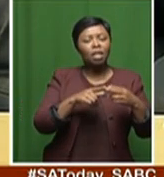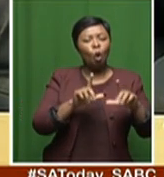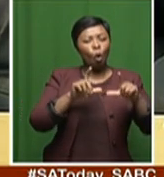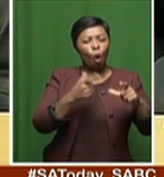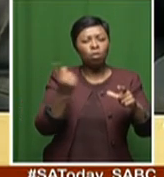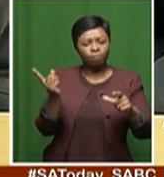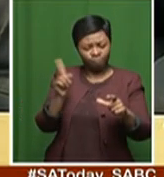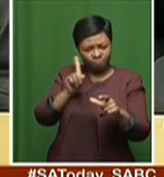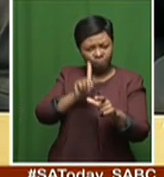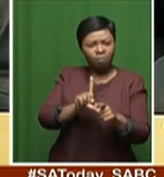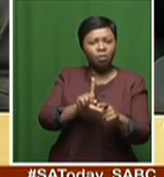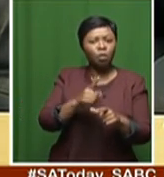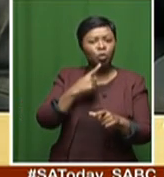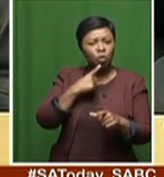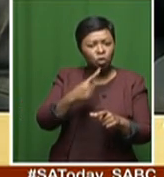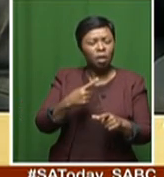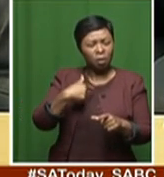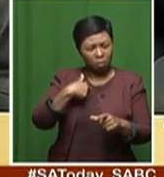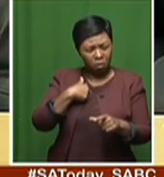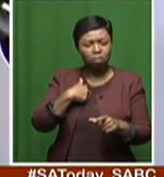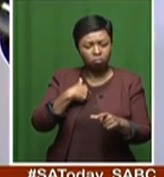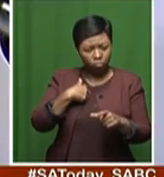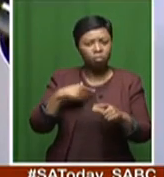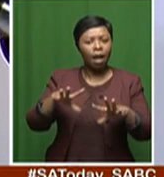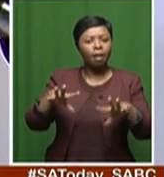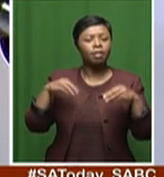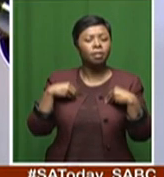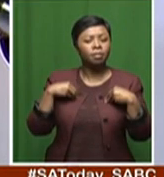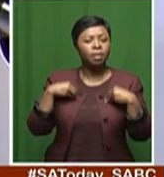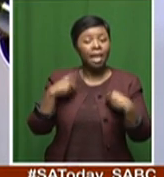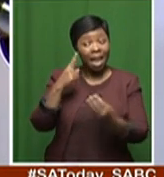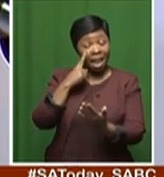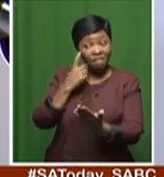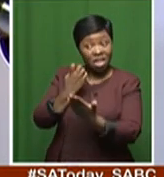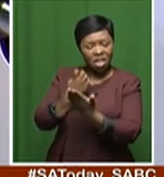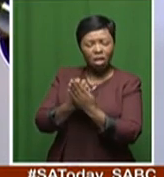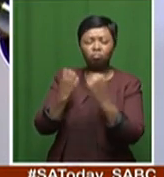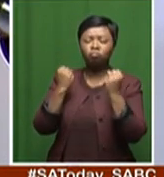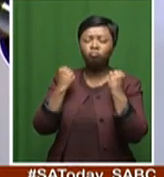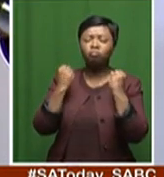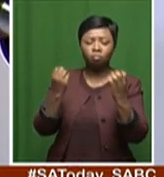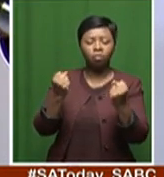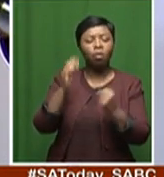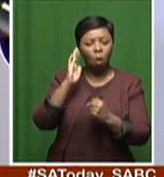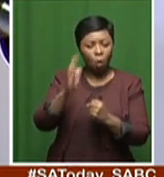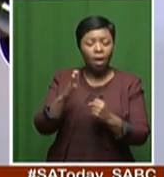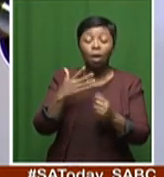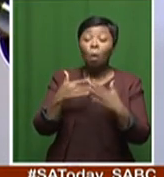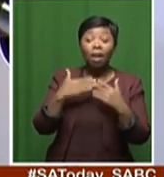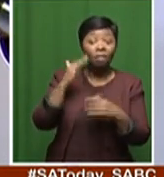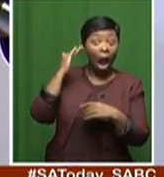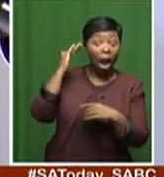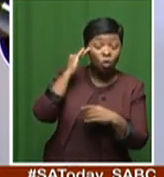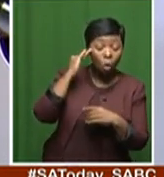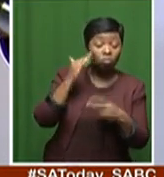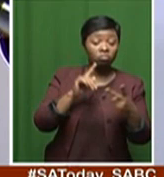give evidence on all the matters that I have knowledge of and that the party has knowledge